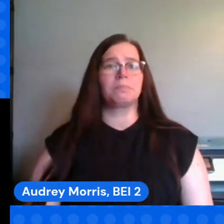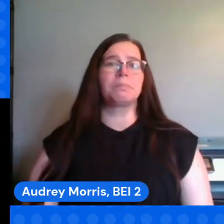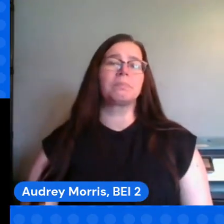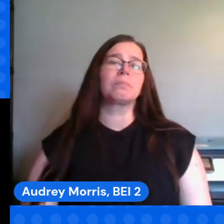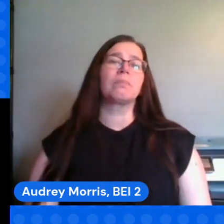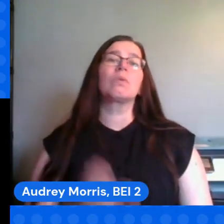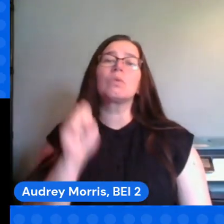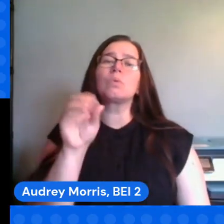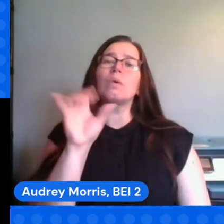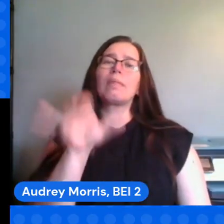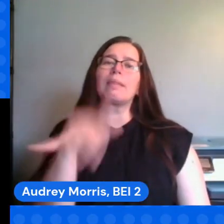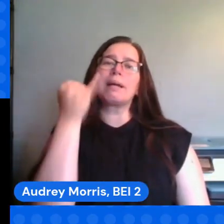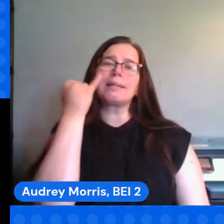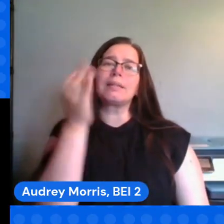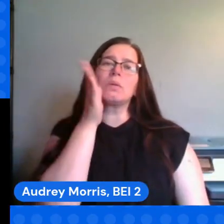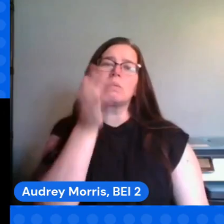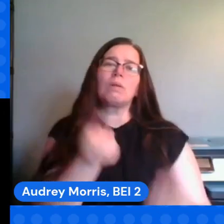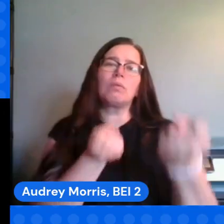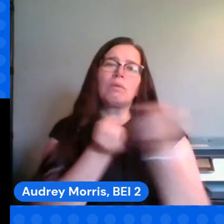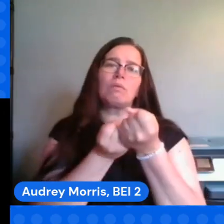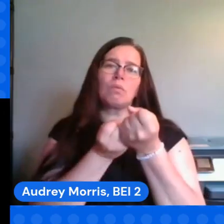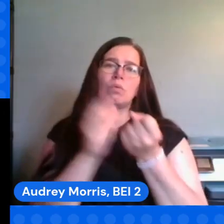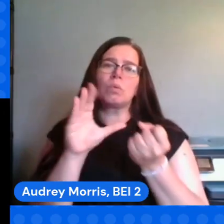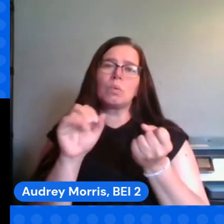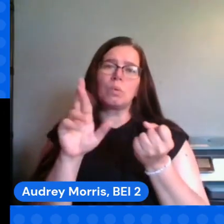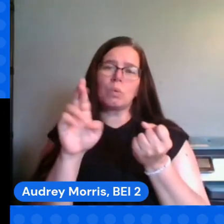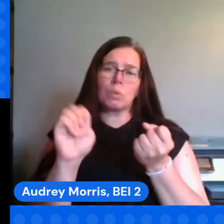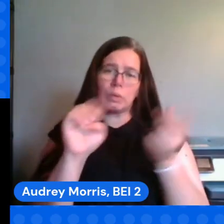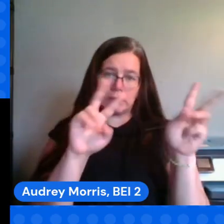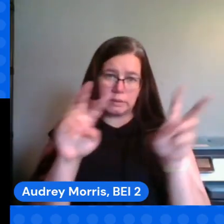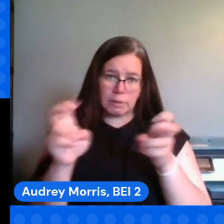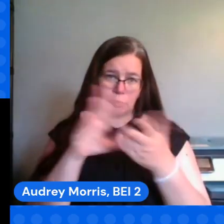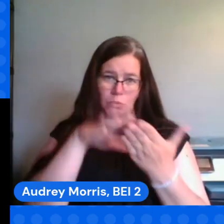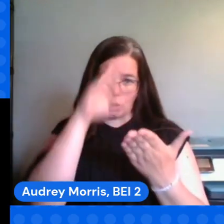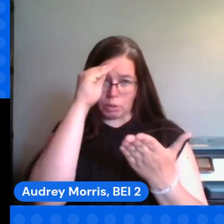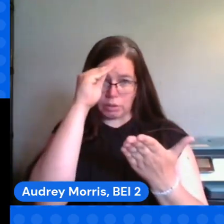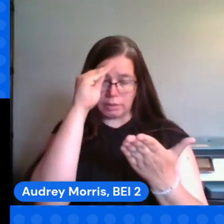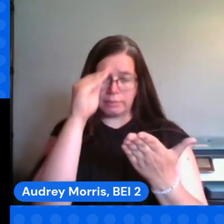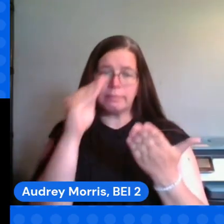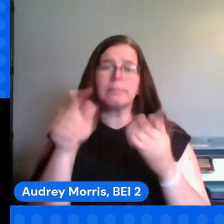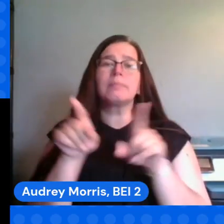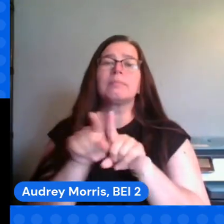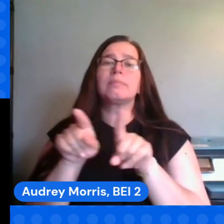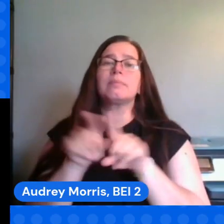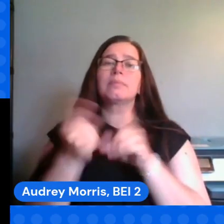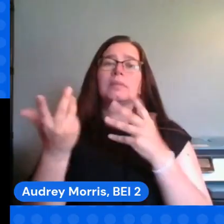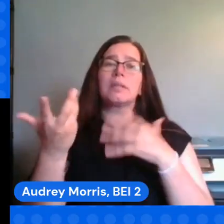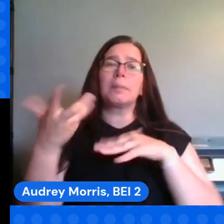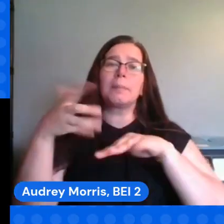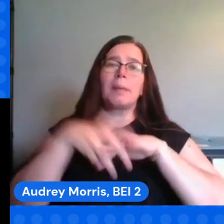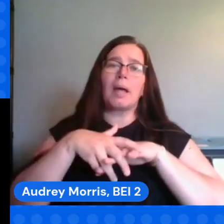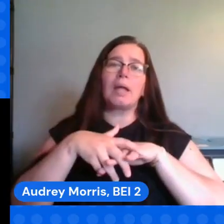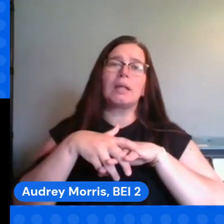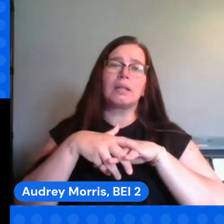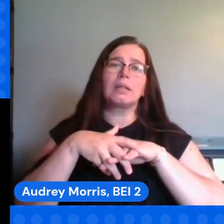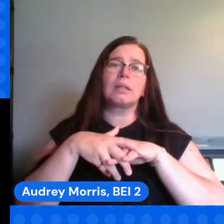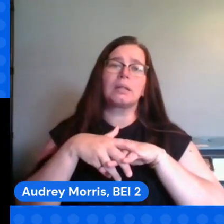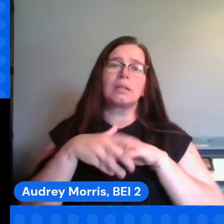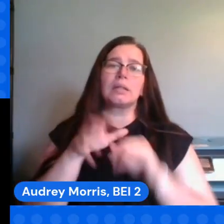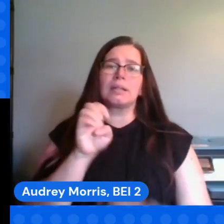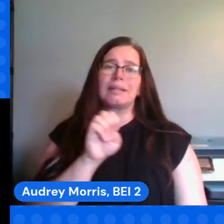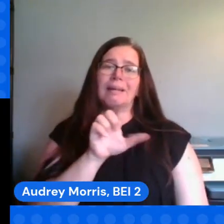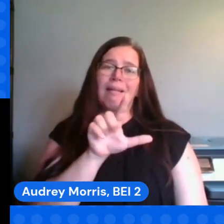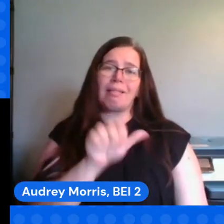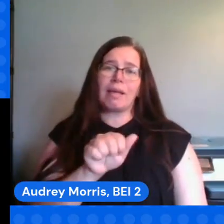And so the idea is that it reinforces the core subject learning. And so even embedding in ELA and